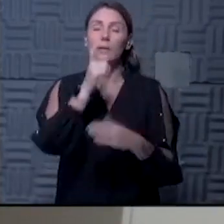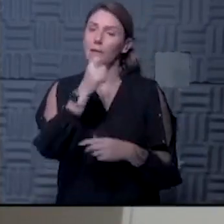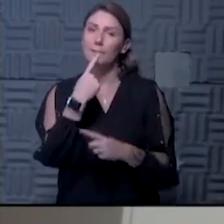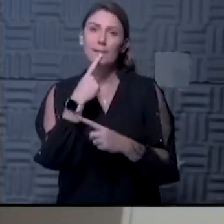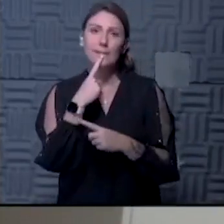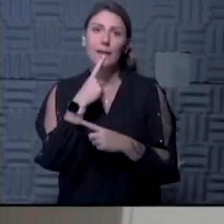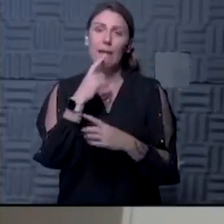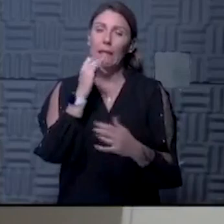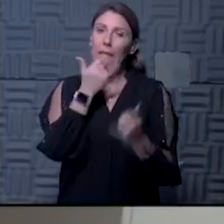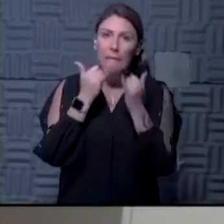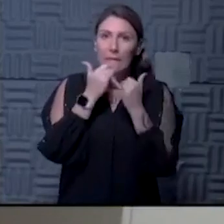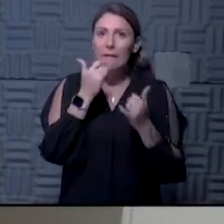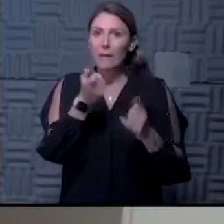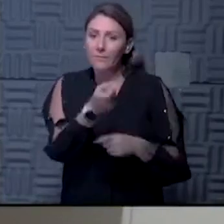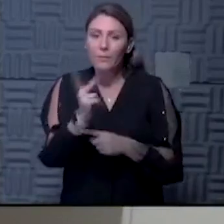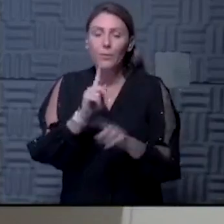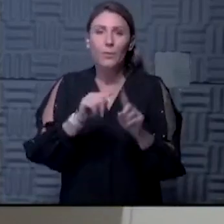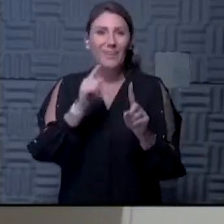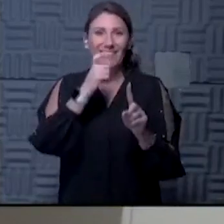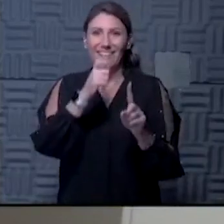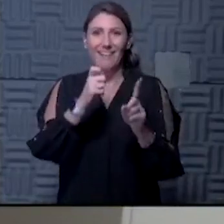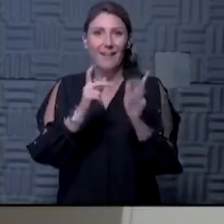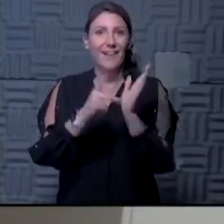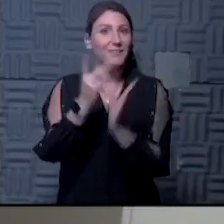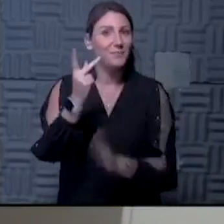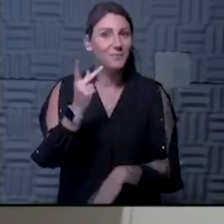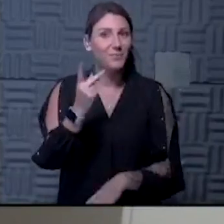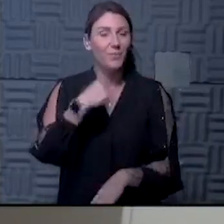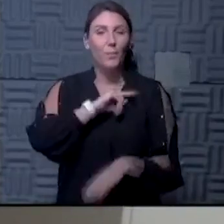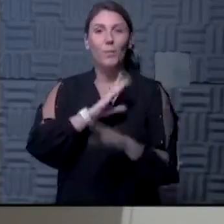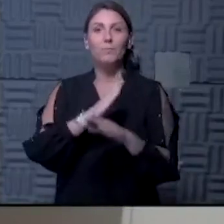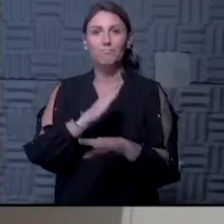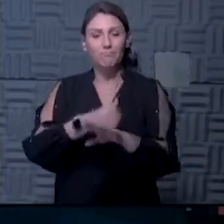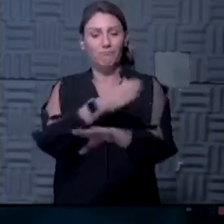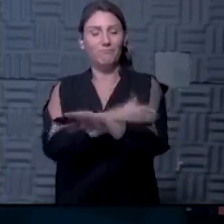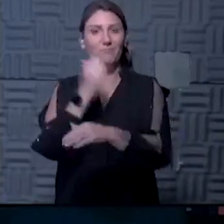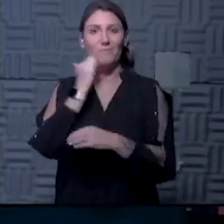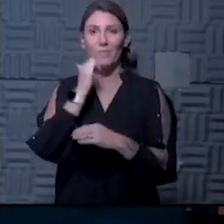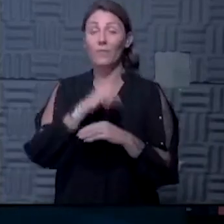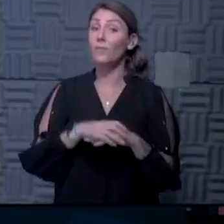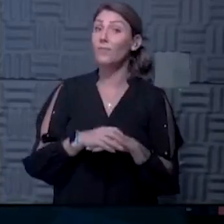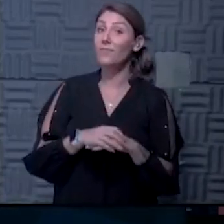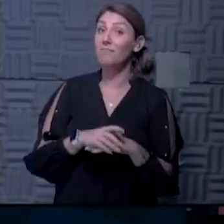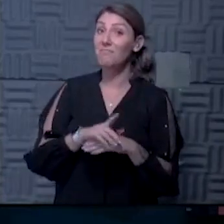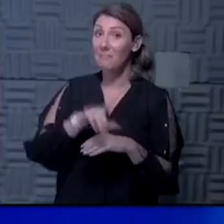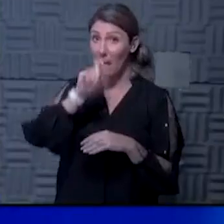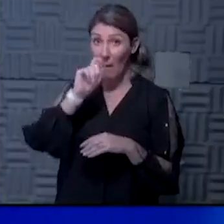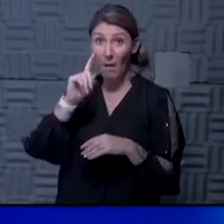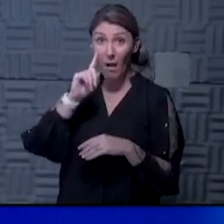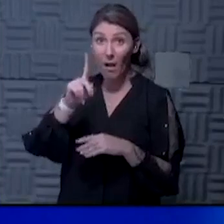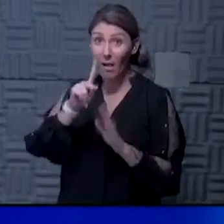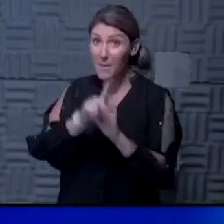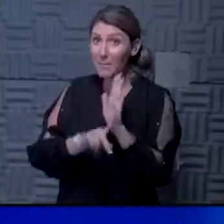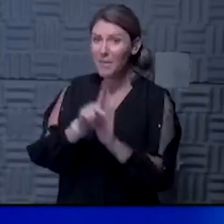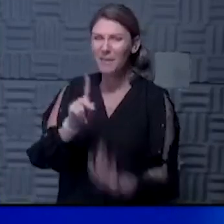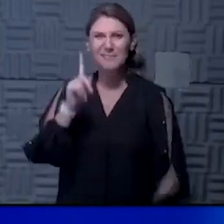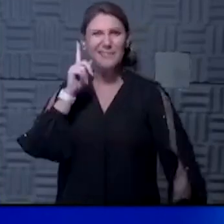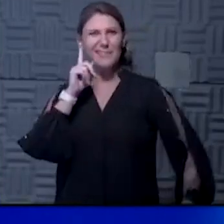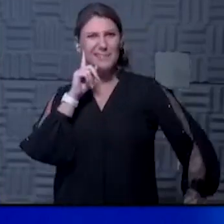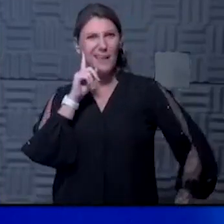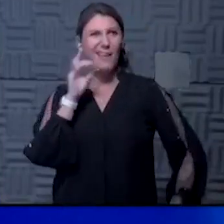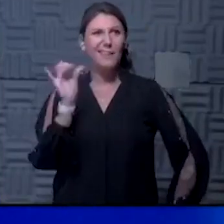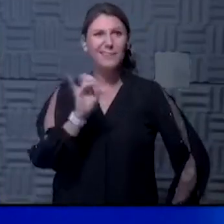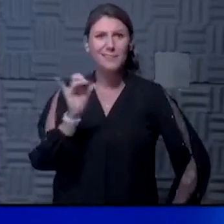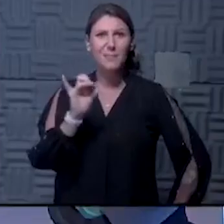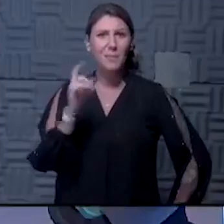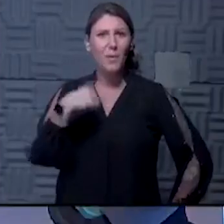mistakes here and there, but we certainly didn't make them twice, and we felt like that we got better each and every day. Hawkeye, those pillars sound remarkably similar to the ones we quote,